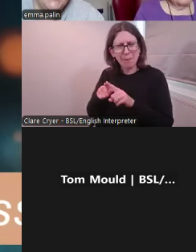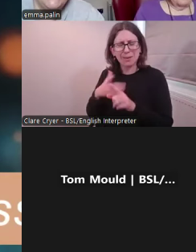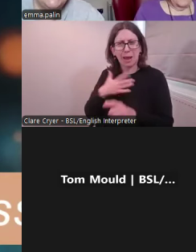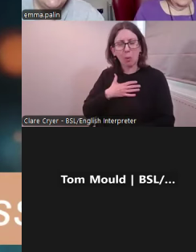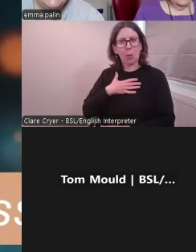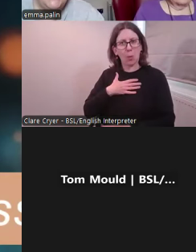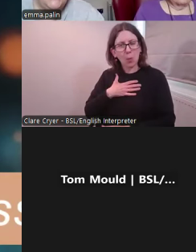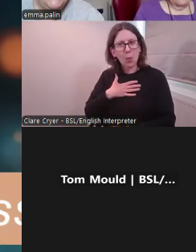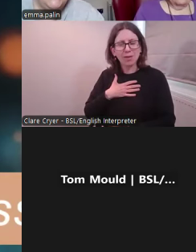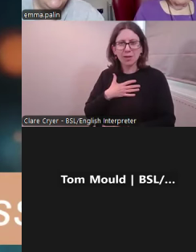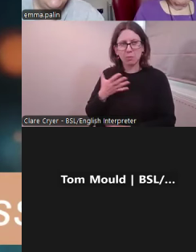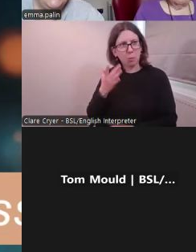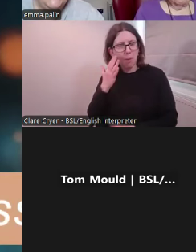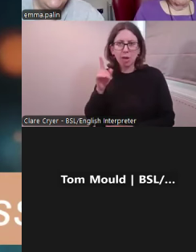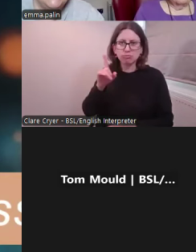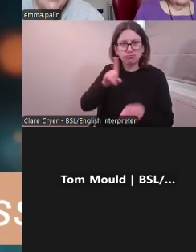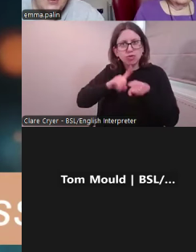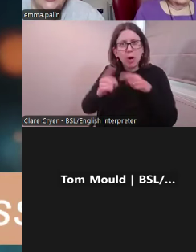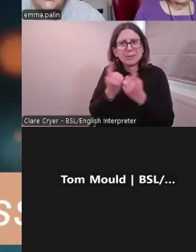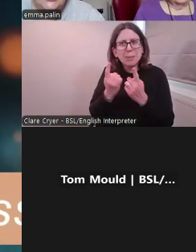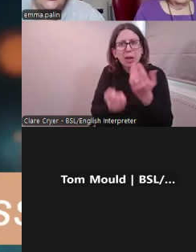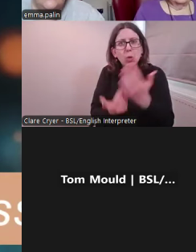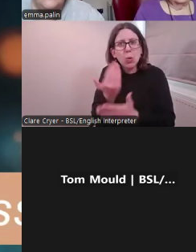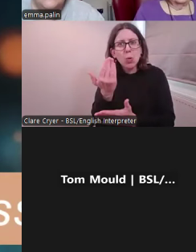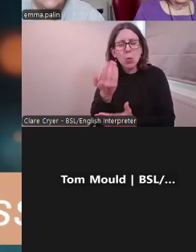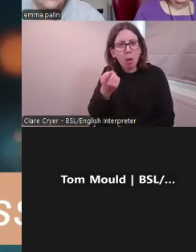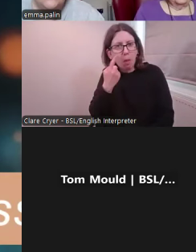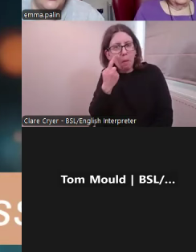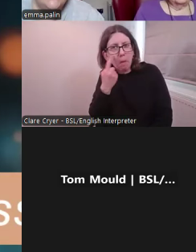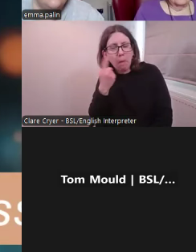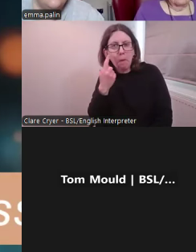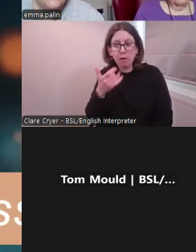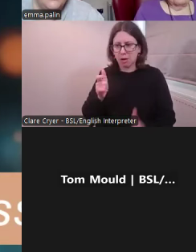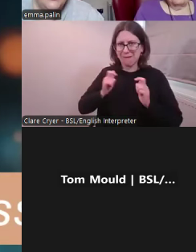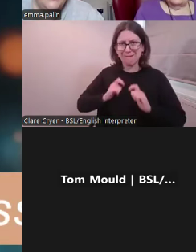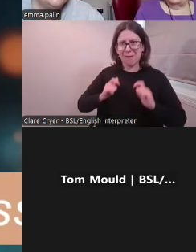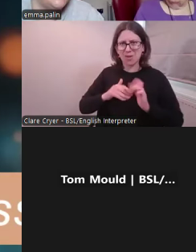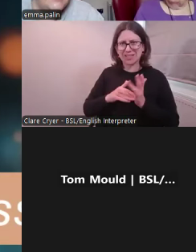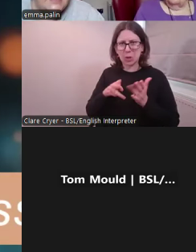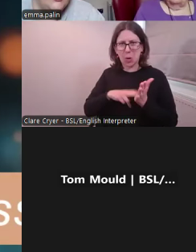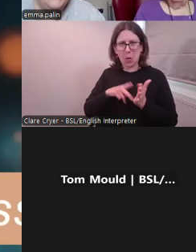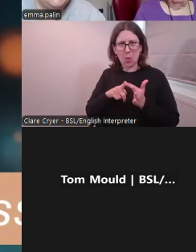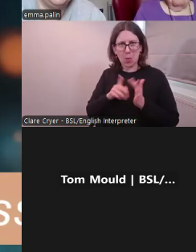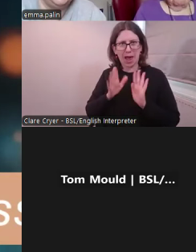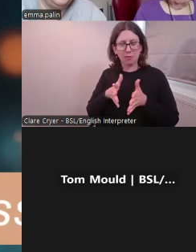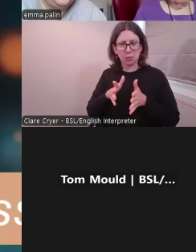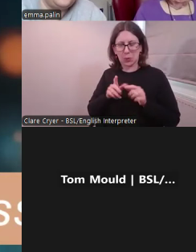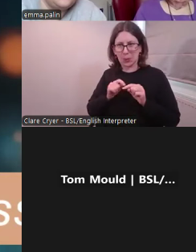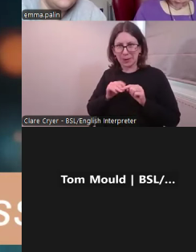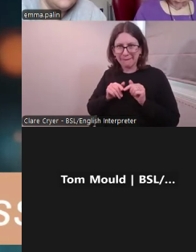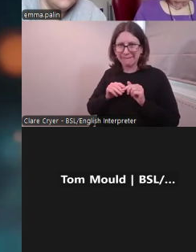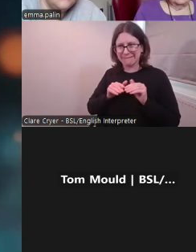When you give something a go and you step outside of your comfort zone and try a different technique or medium.